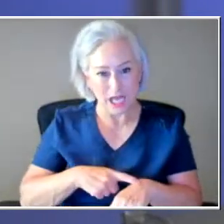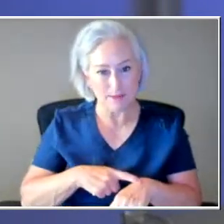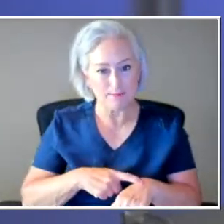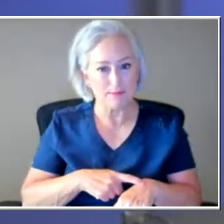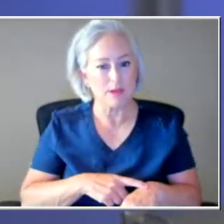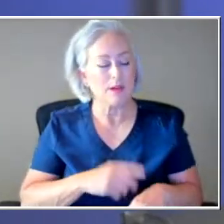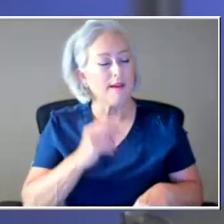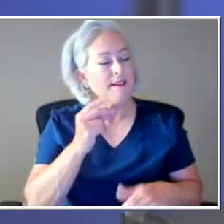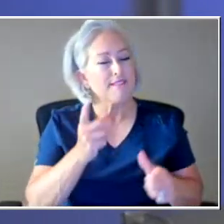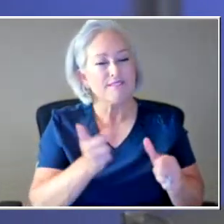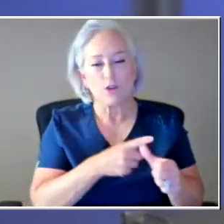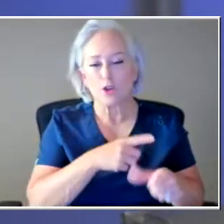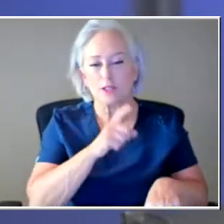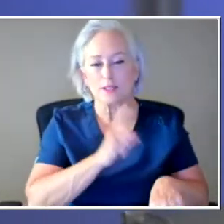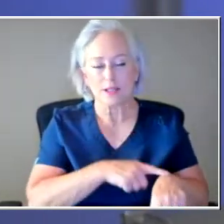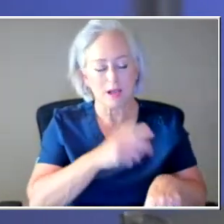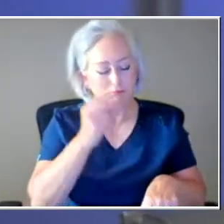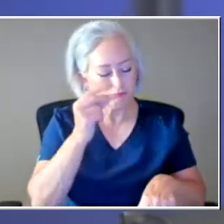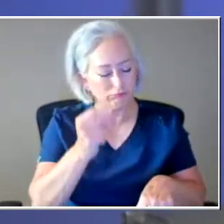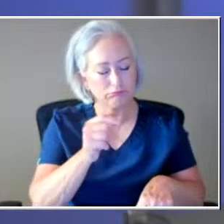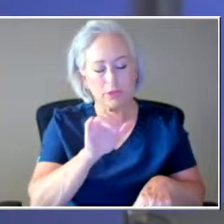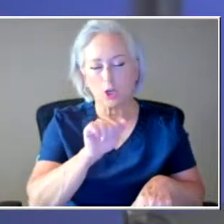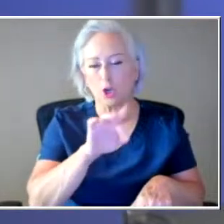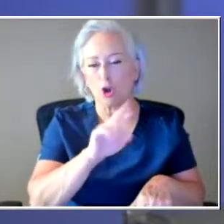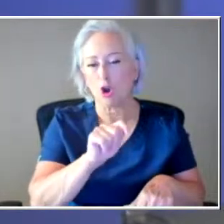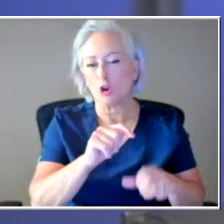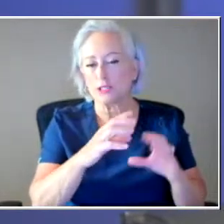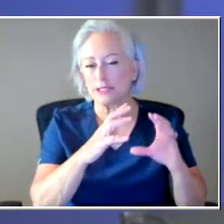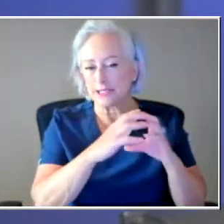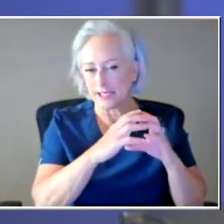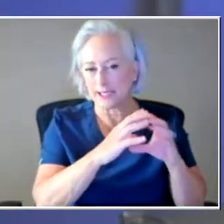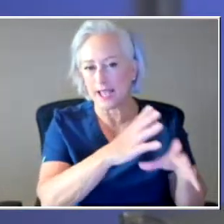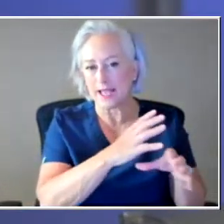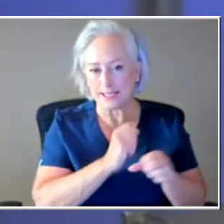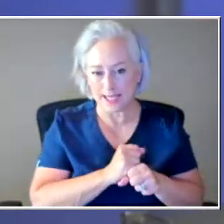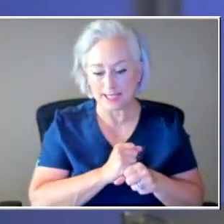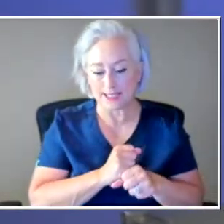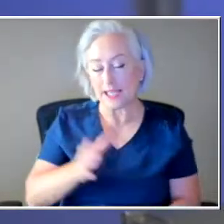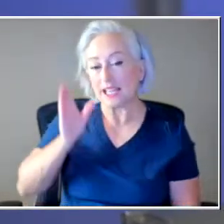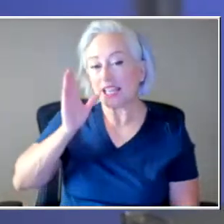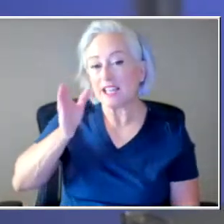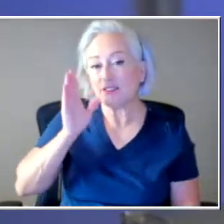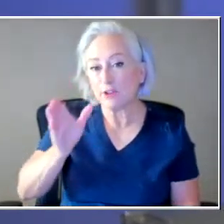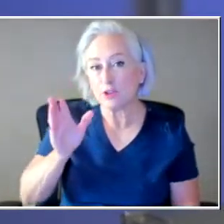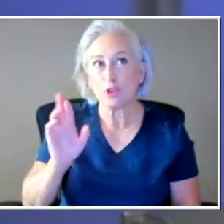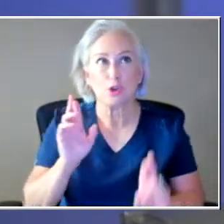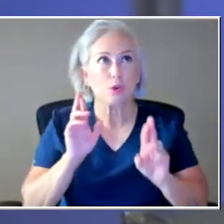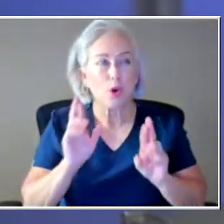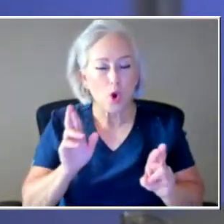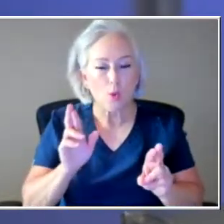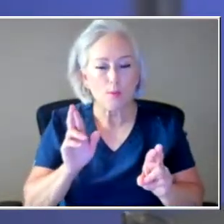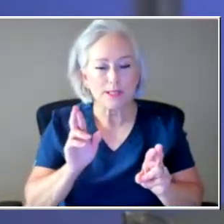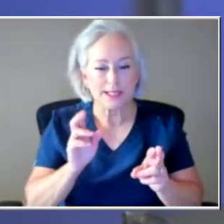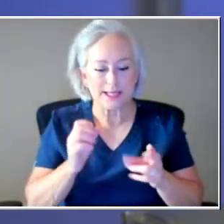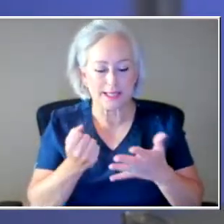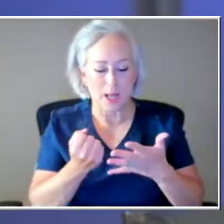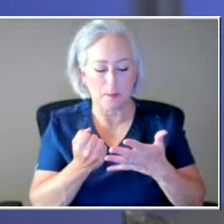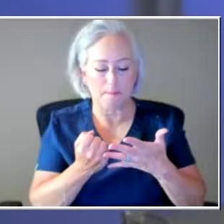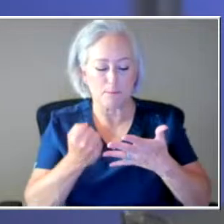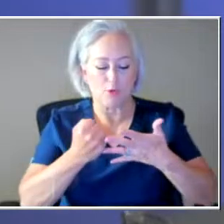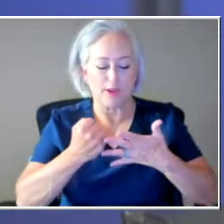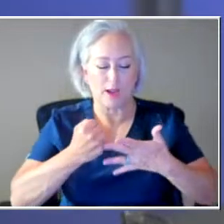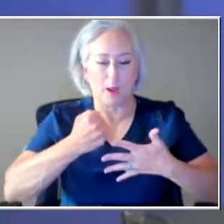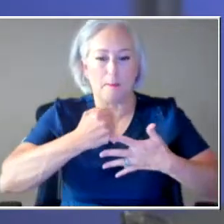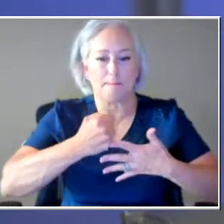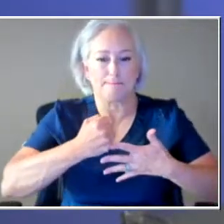at the second line. And now in the future, as Dr. McGurk said, we will be moving it even earlier, first line. You